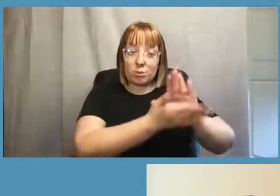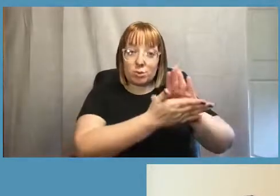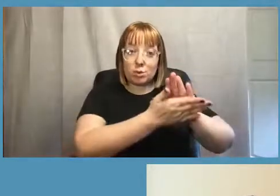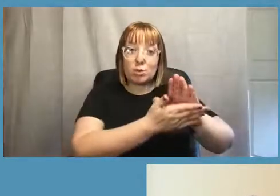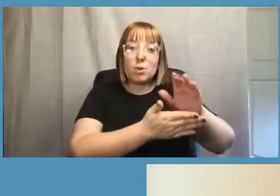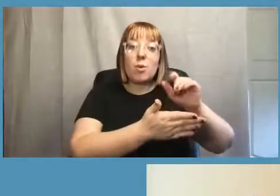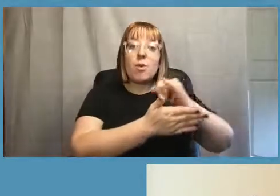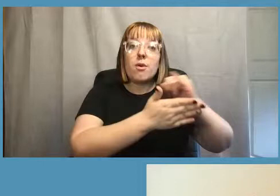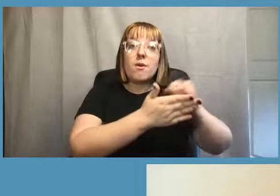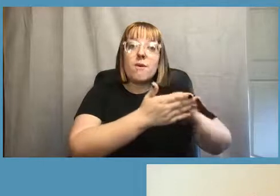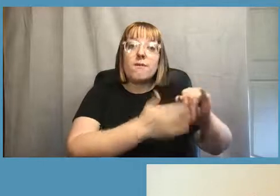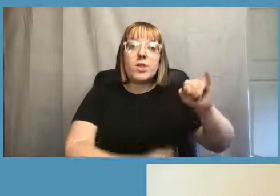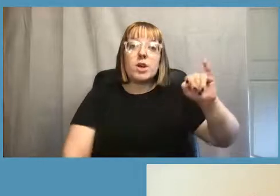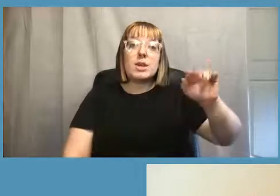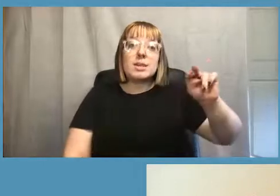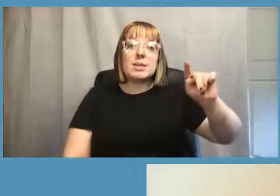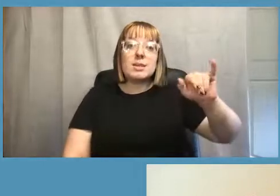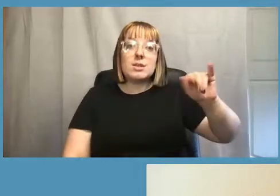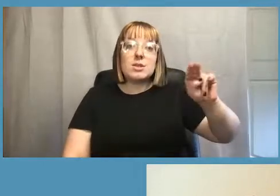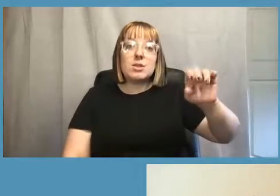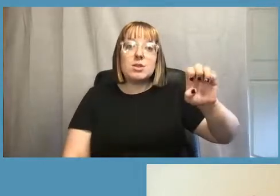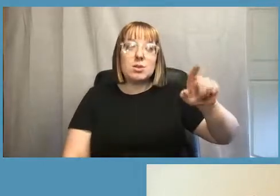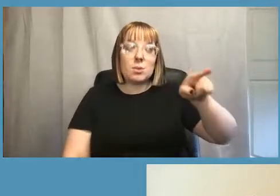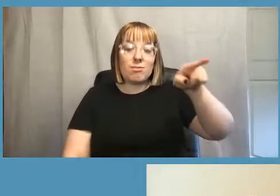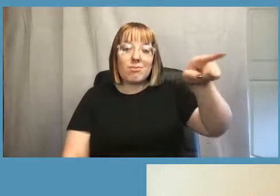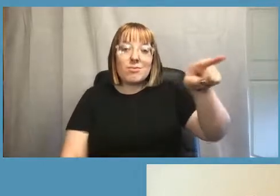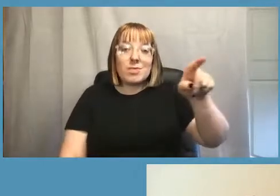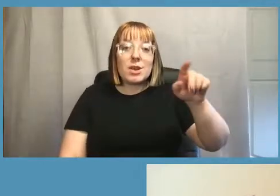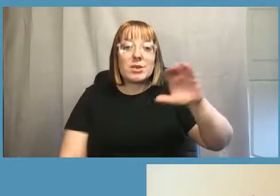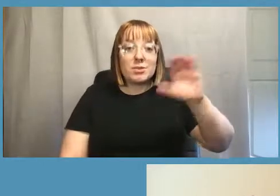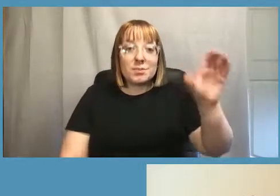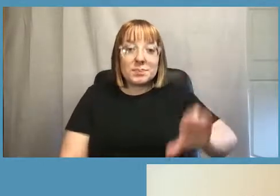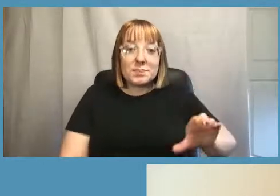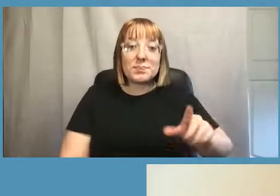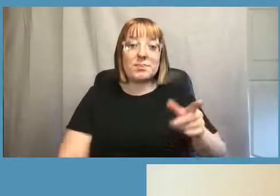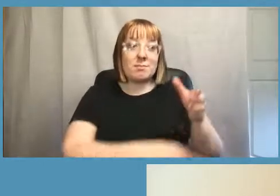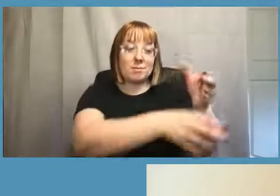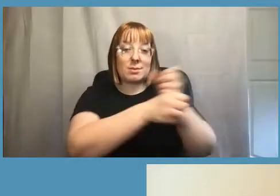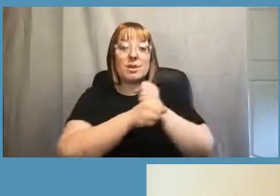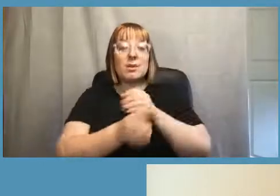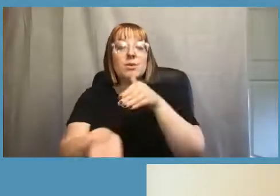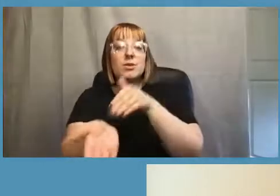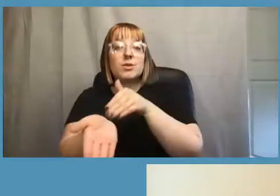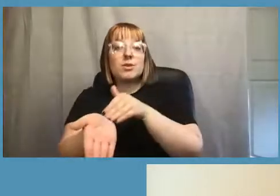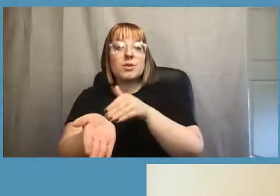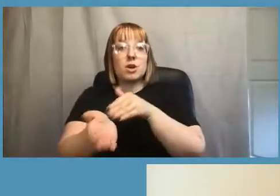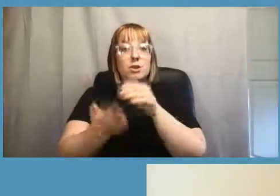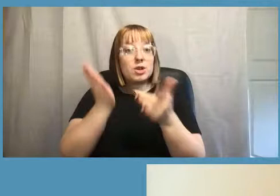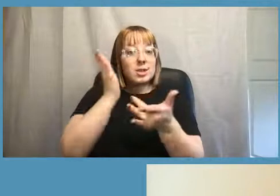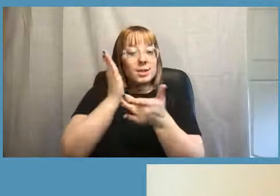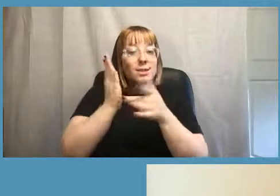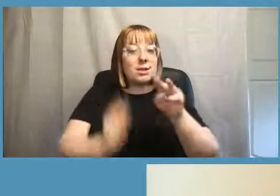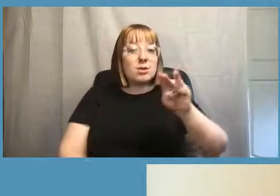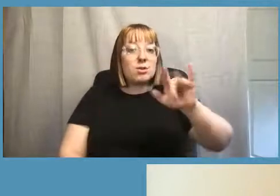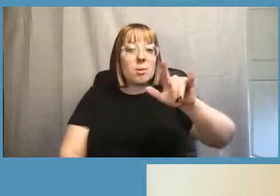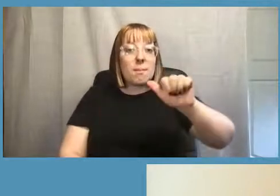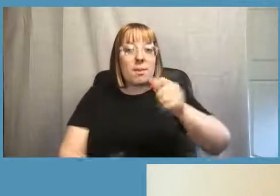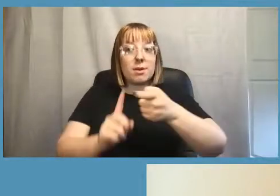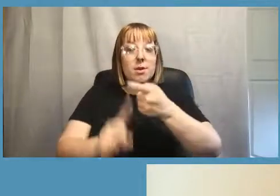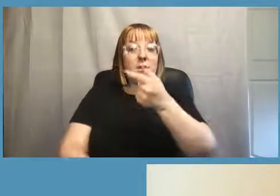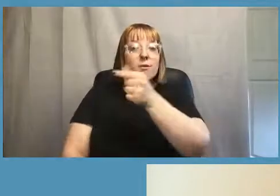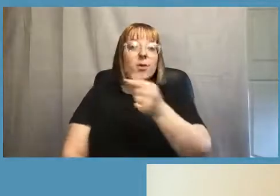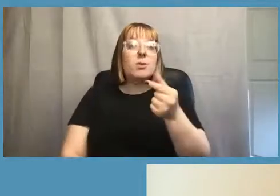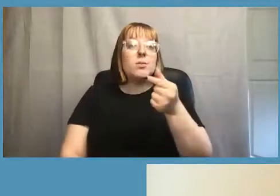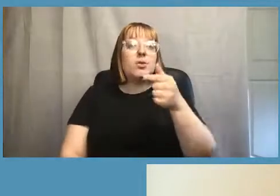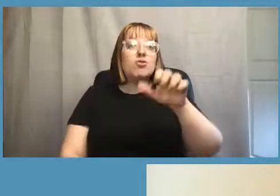Institute of Chicago. She received a doctorate in digital media from Georgia Tech. Currently,